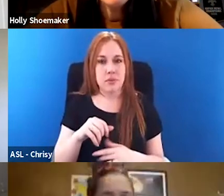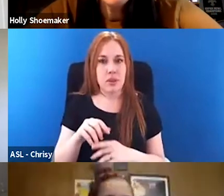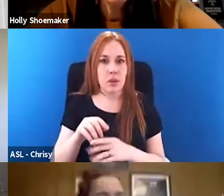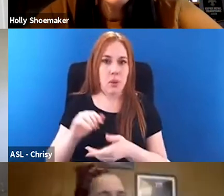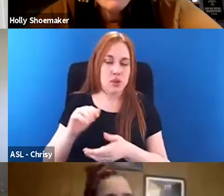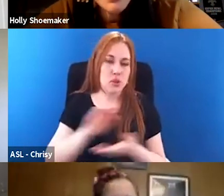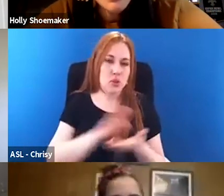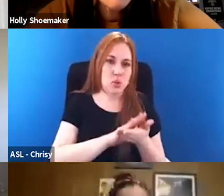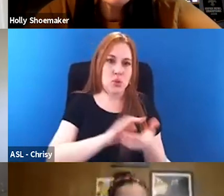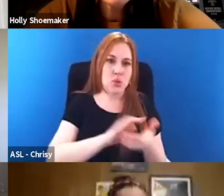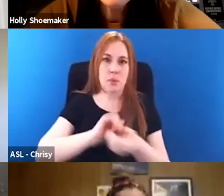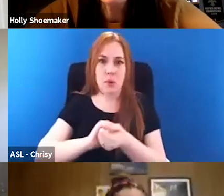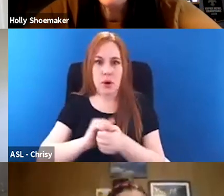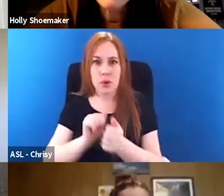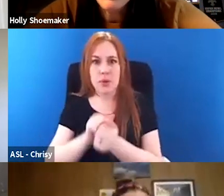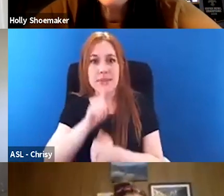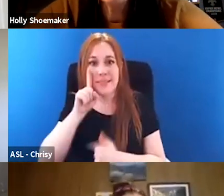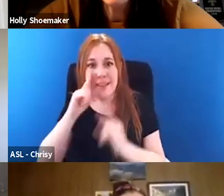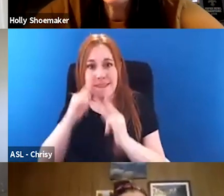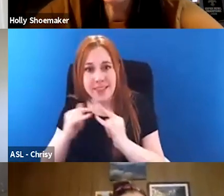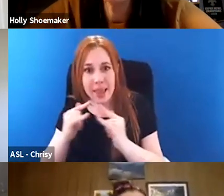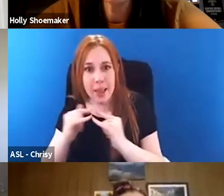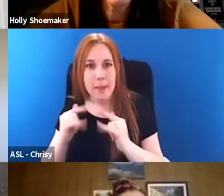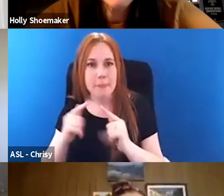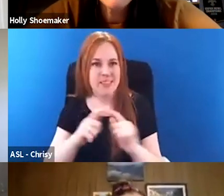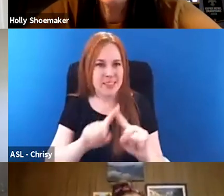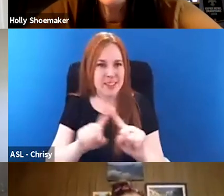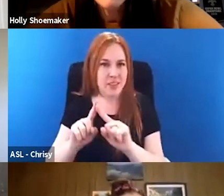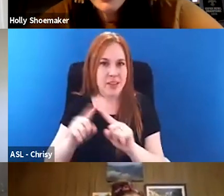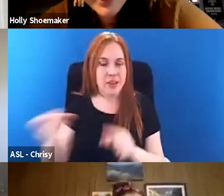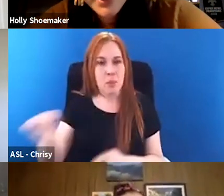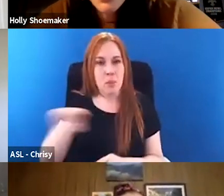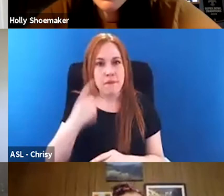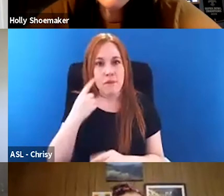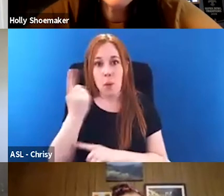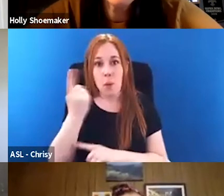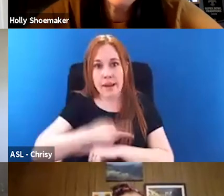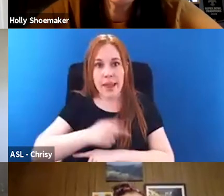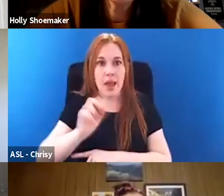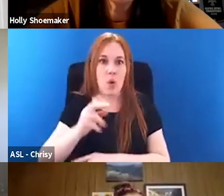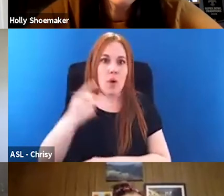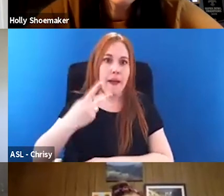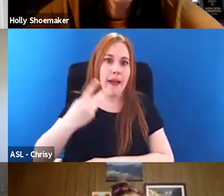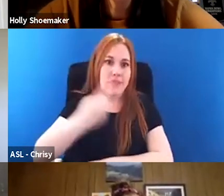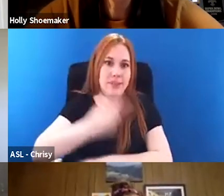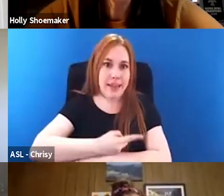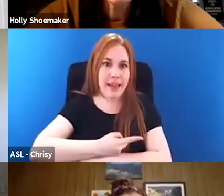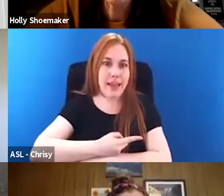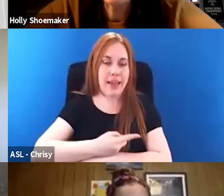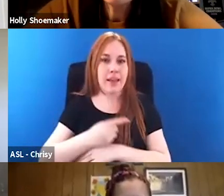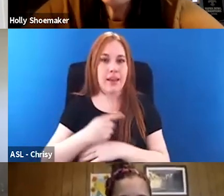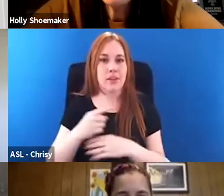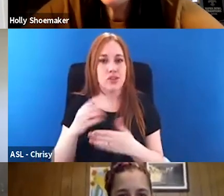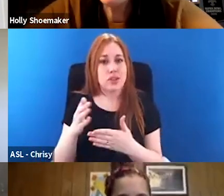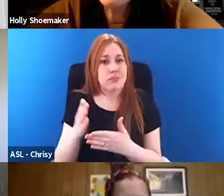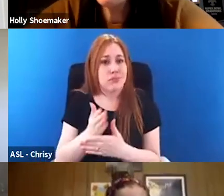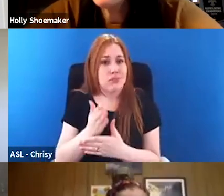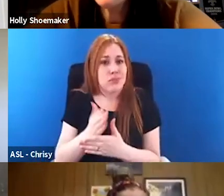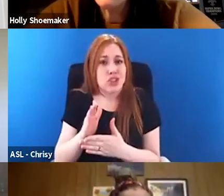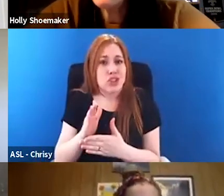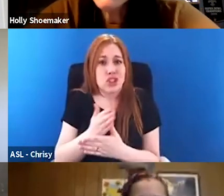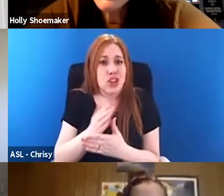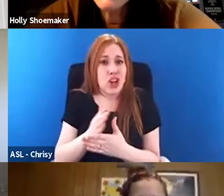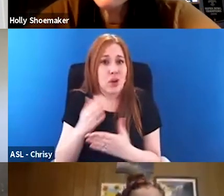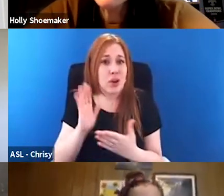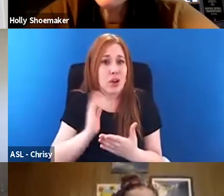with like DAP camp and things like that, and bringing them in for a day or a half a day, and just sharing what